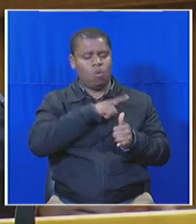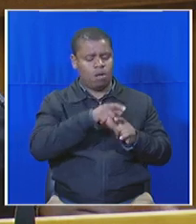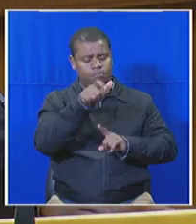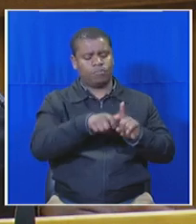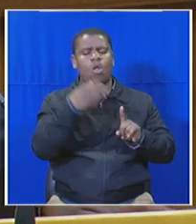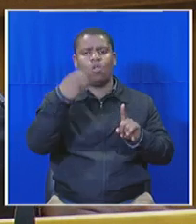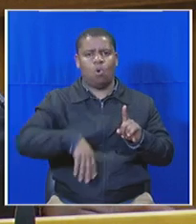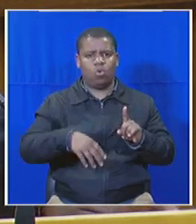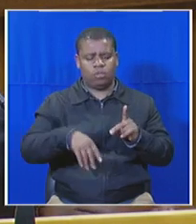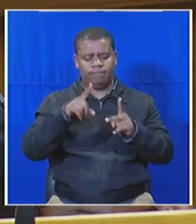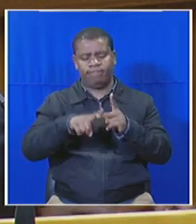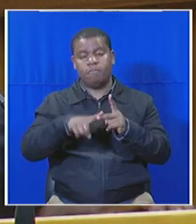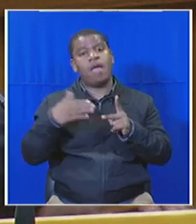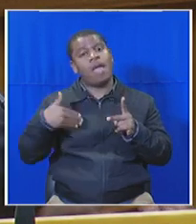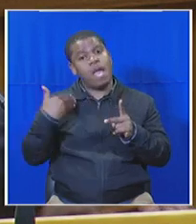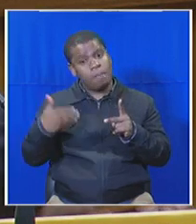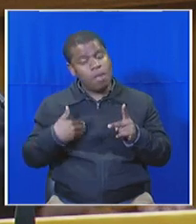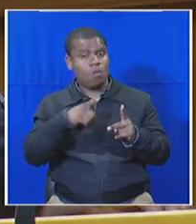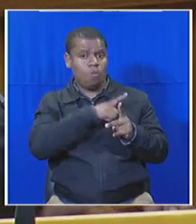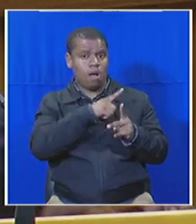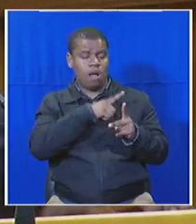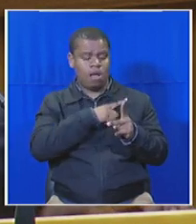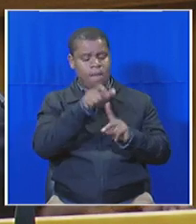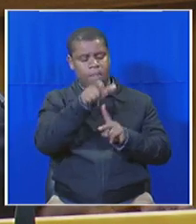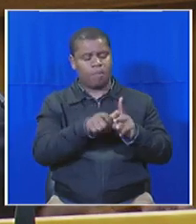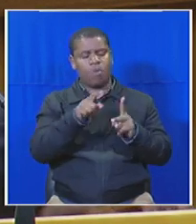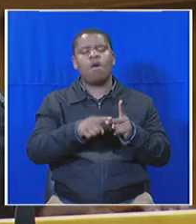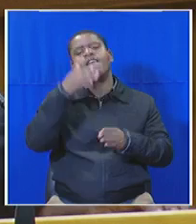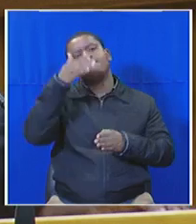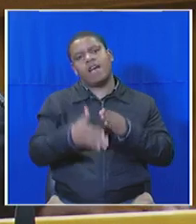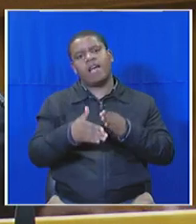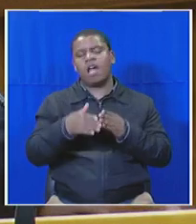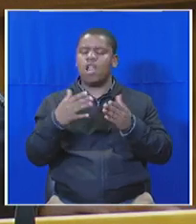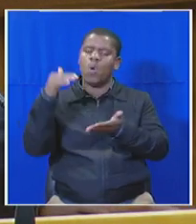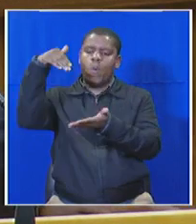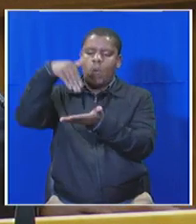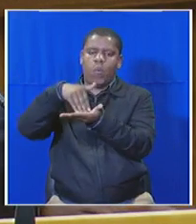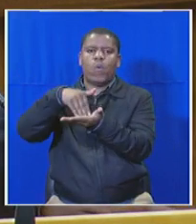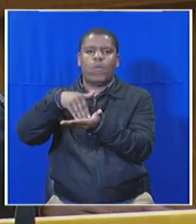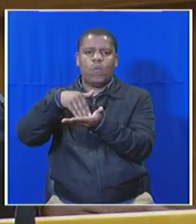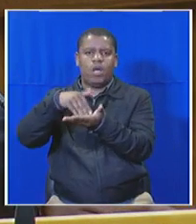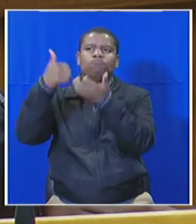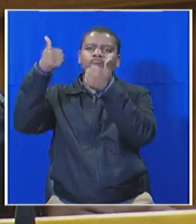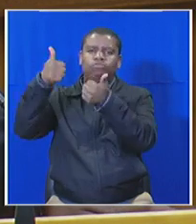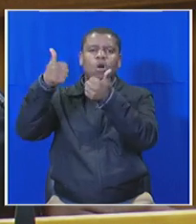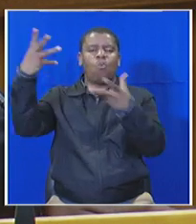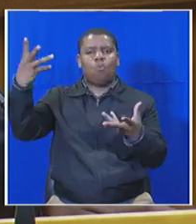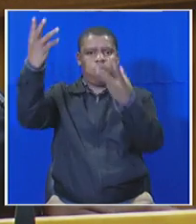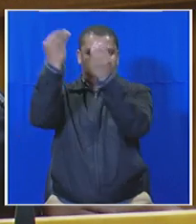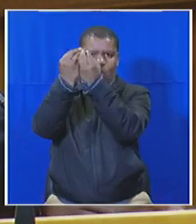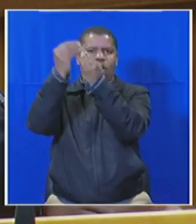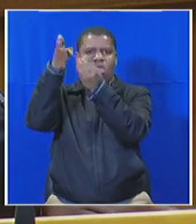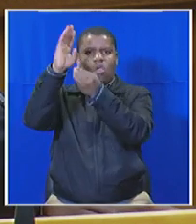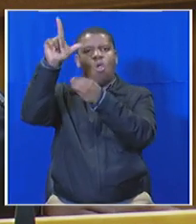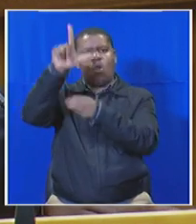and happy because Honorable Mubu has reached his final destination in life and is now united with the Lord